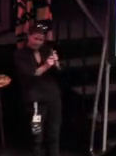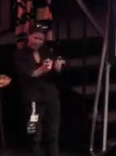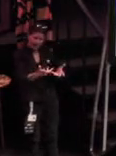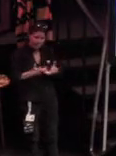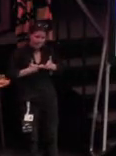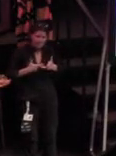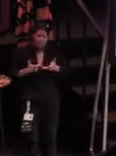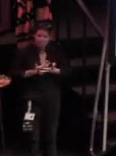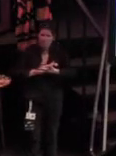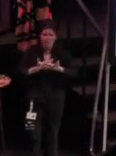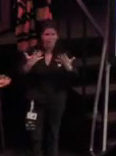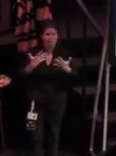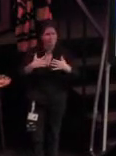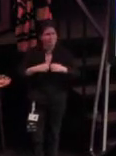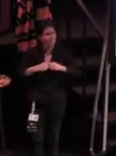agency.